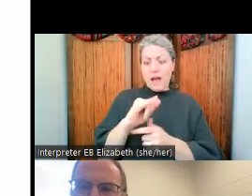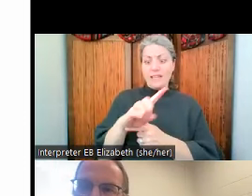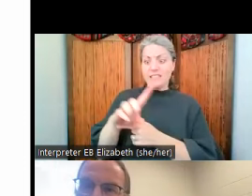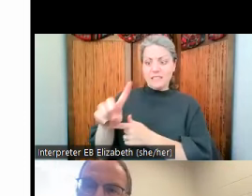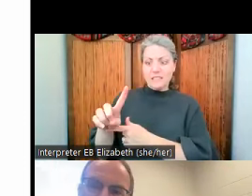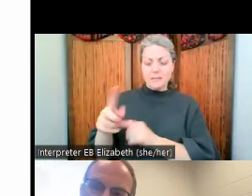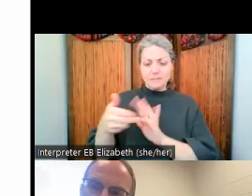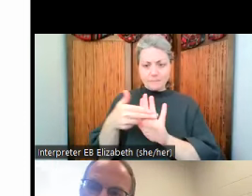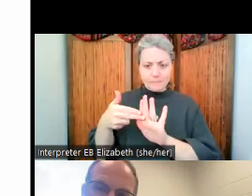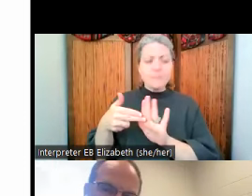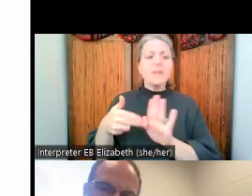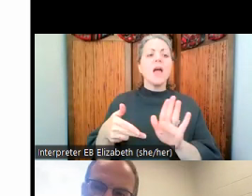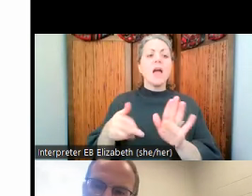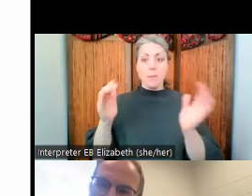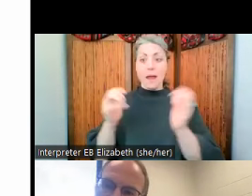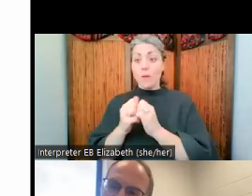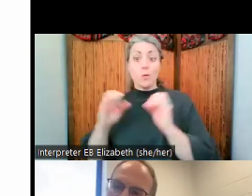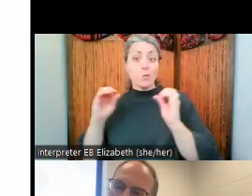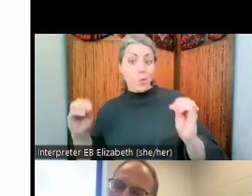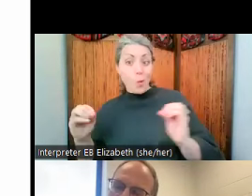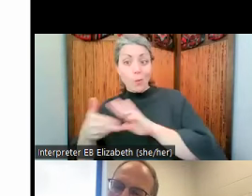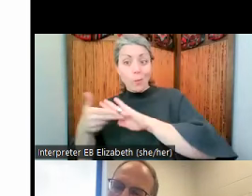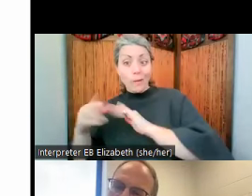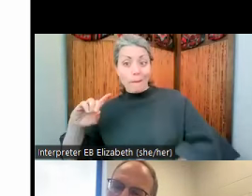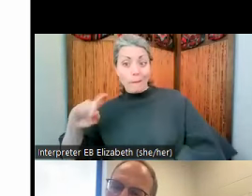outcomes to children who have